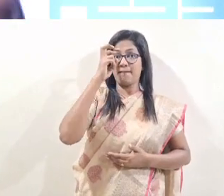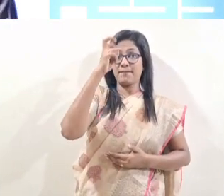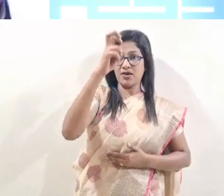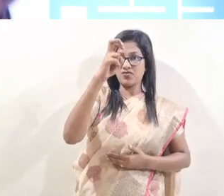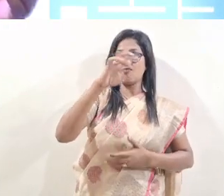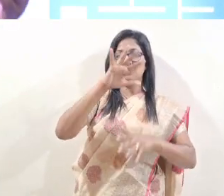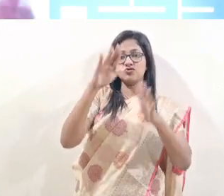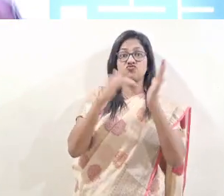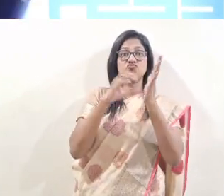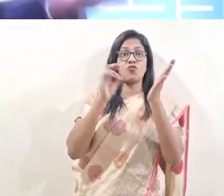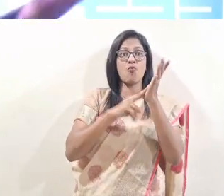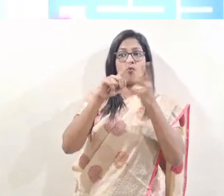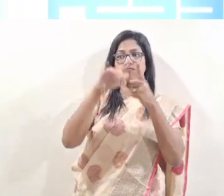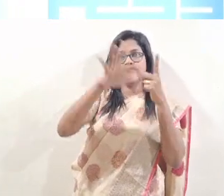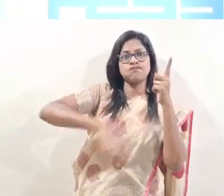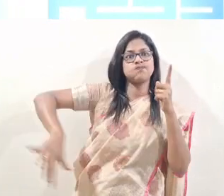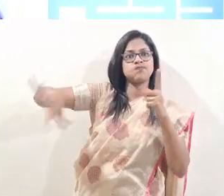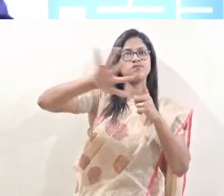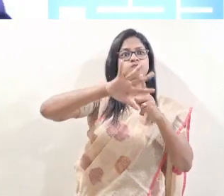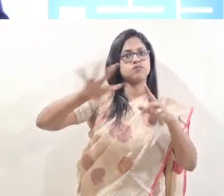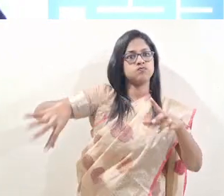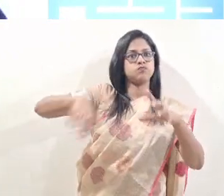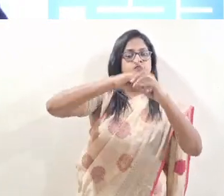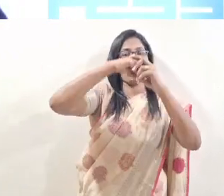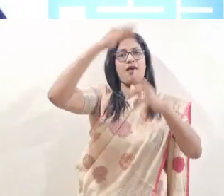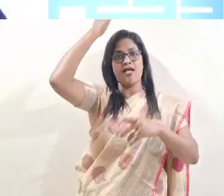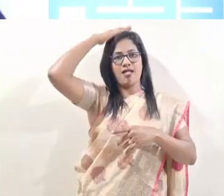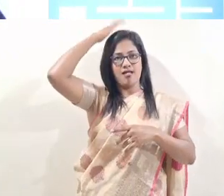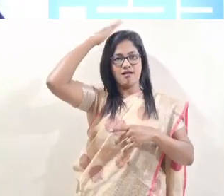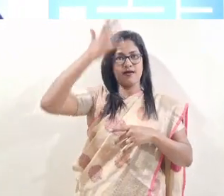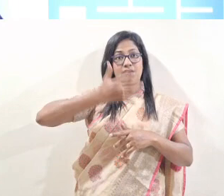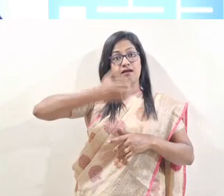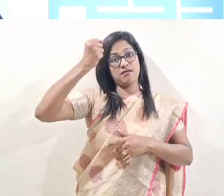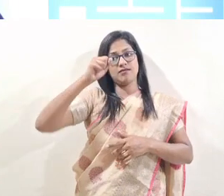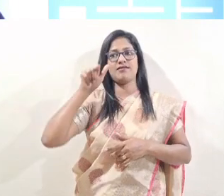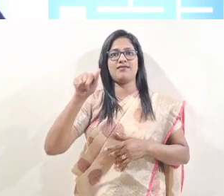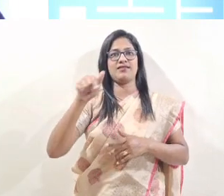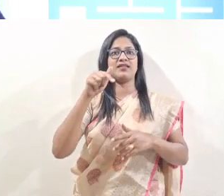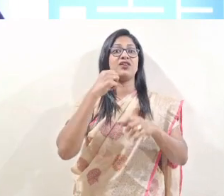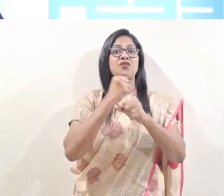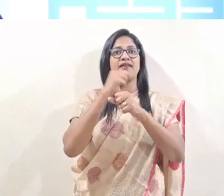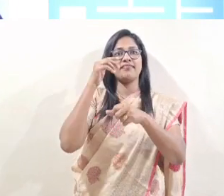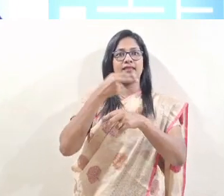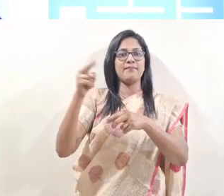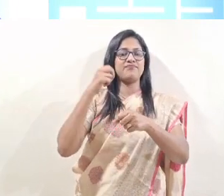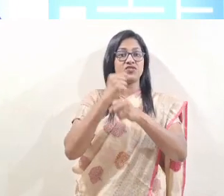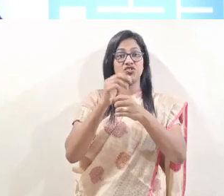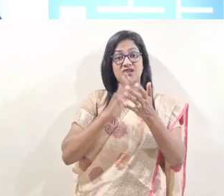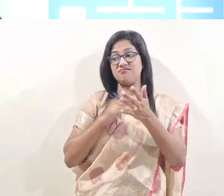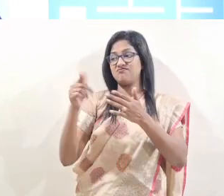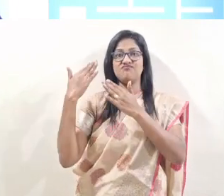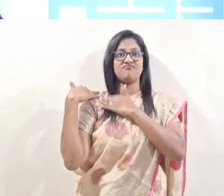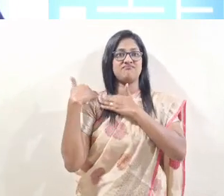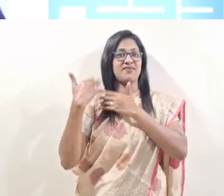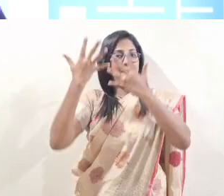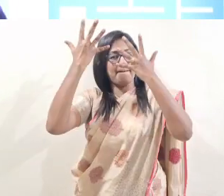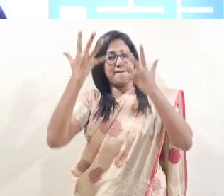zonal railway, and he's heading that zone as a general manager. Pretty big